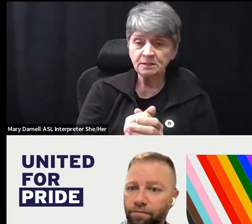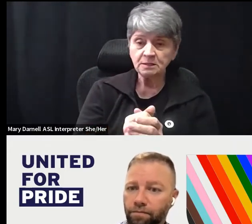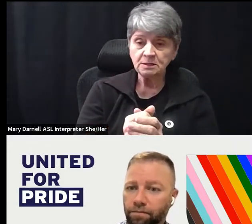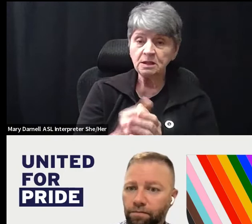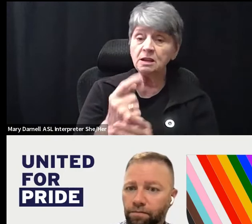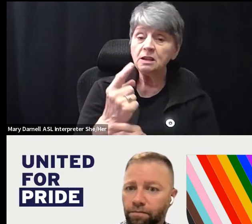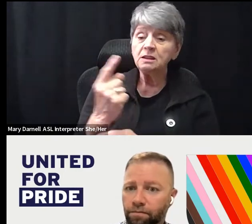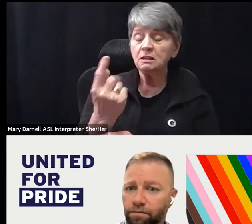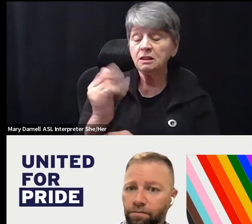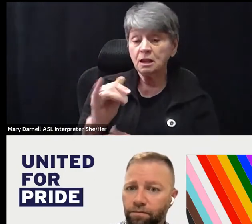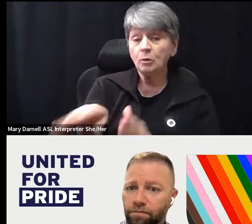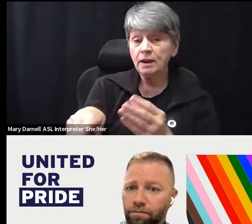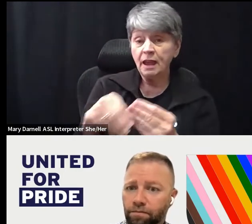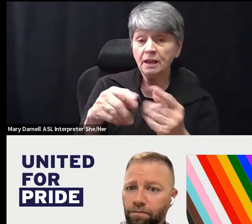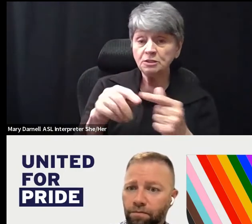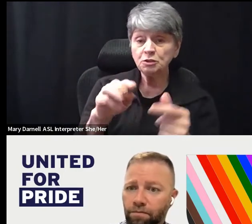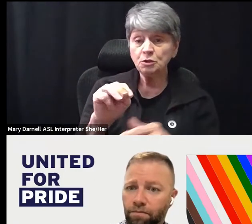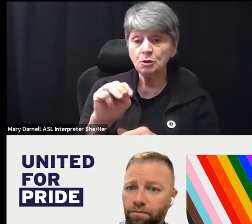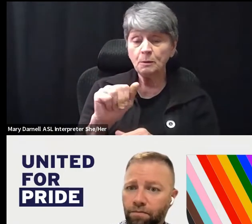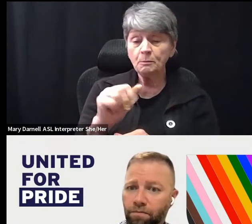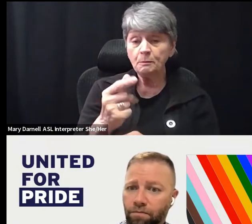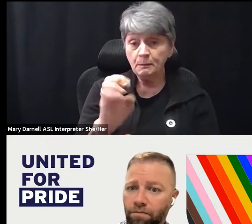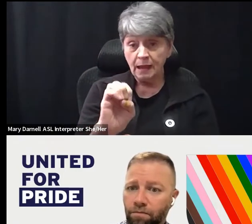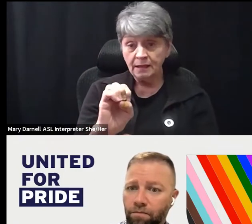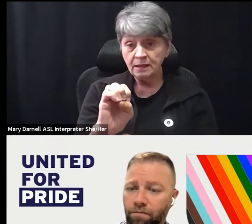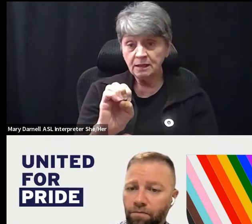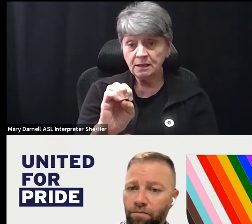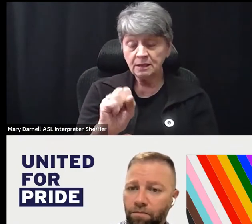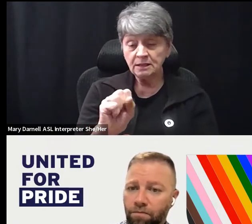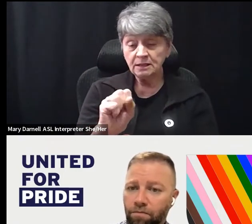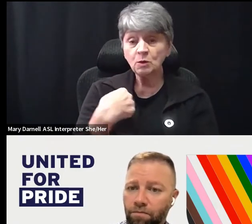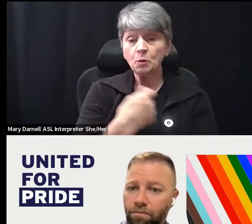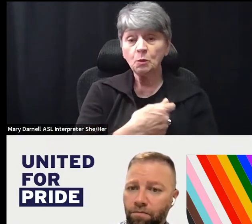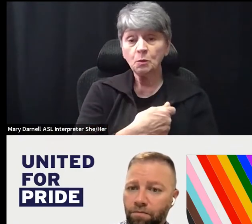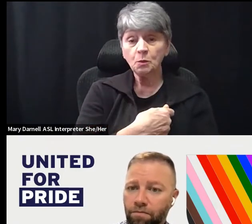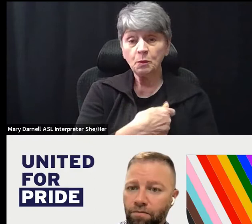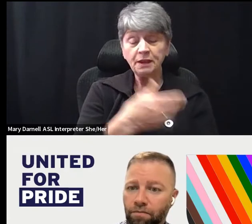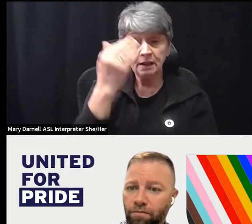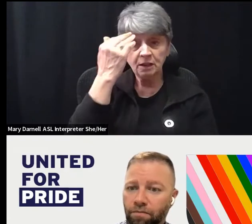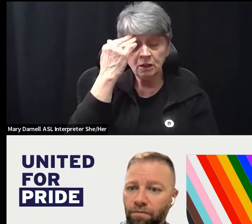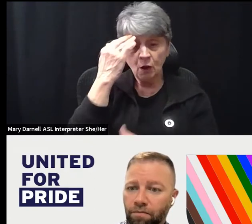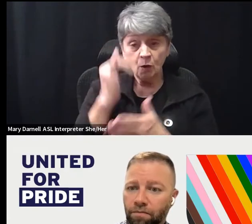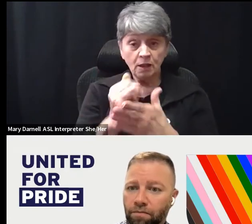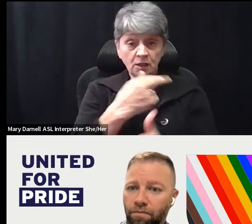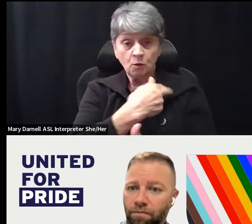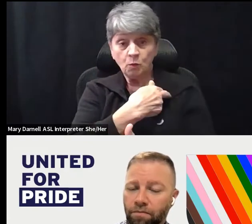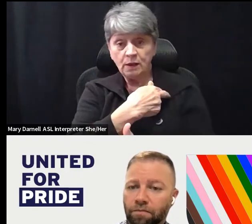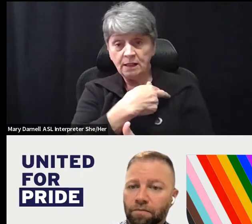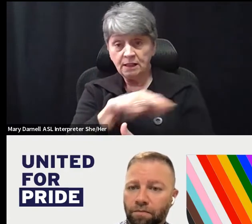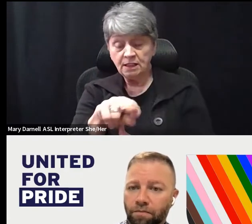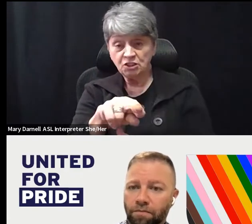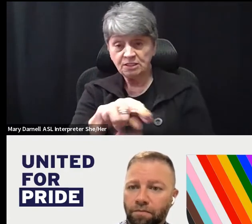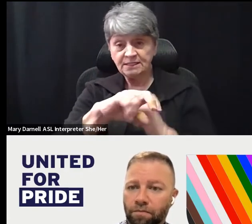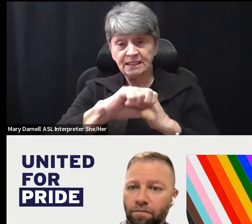Maggie's discussion of what this means in the school context is that, you know, we know that the religious extremists on the other side of this are